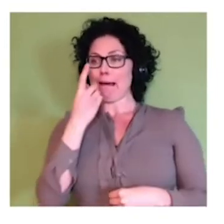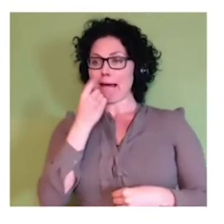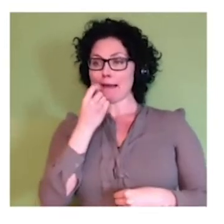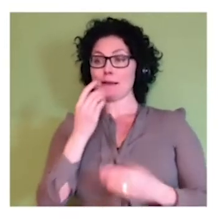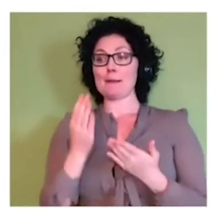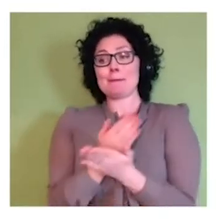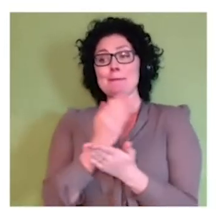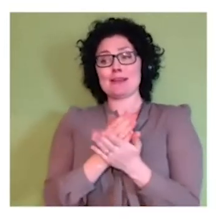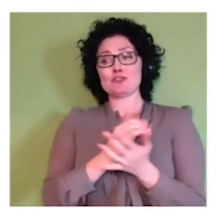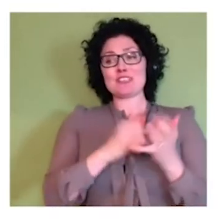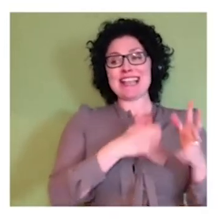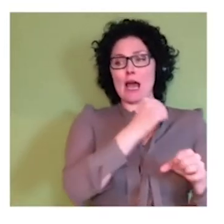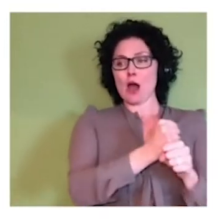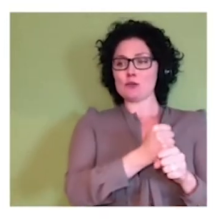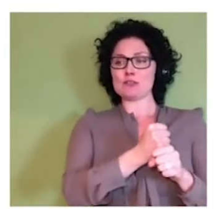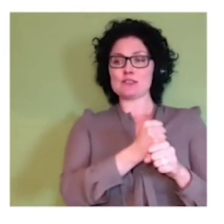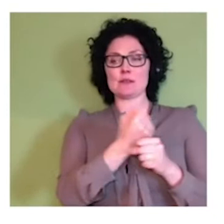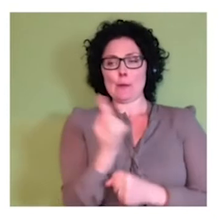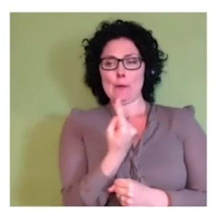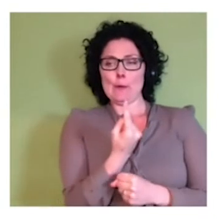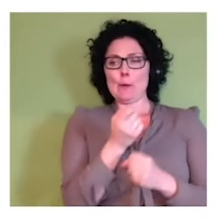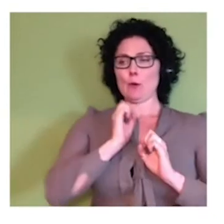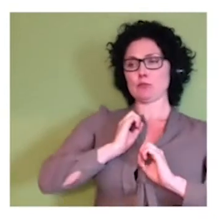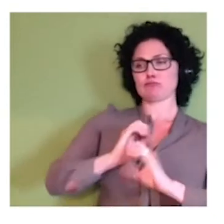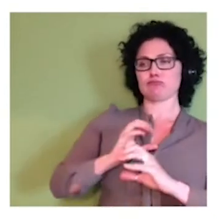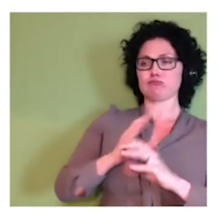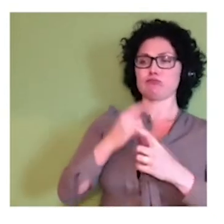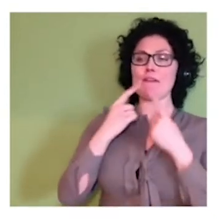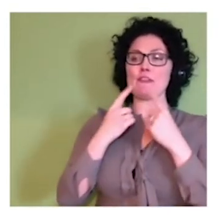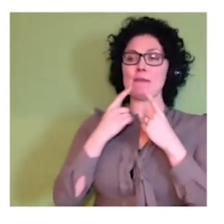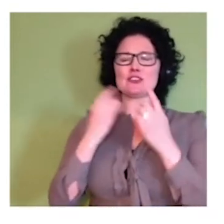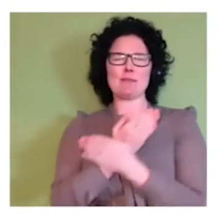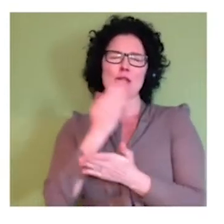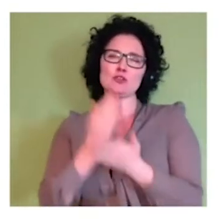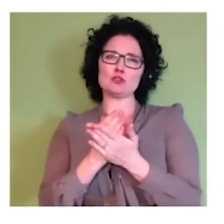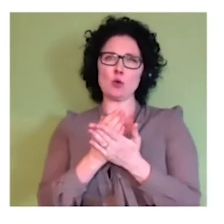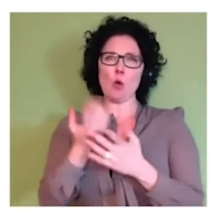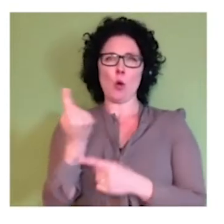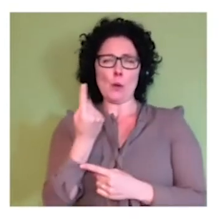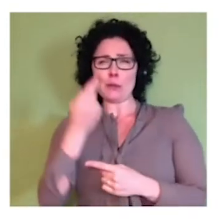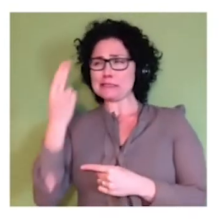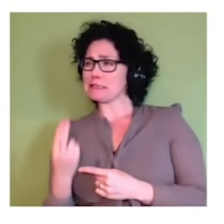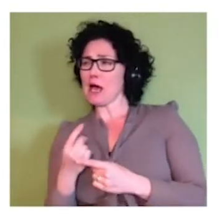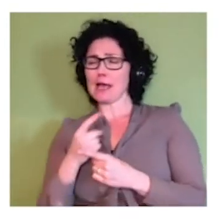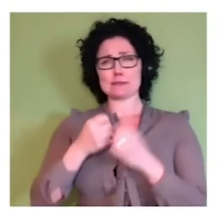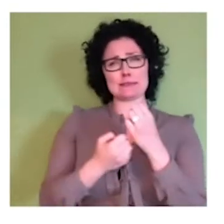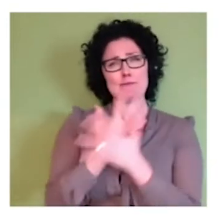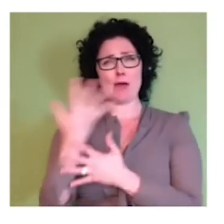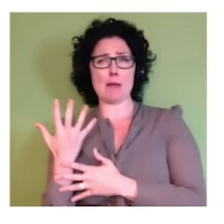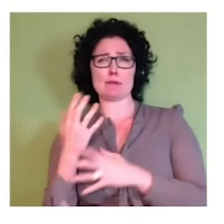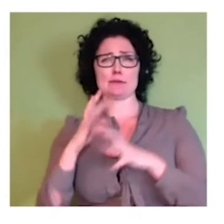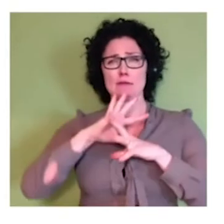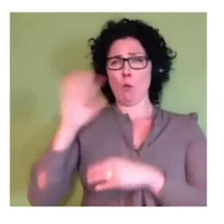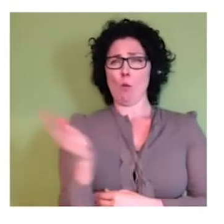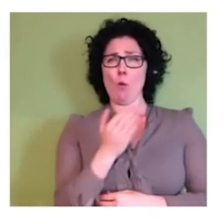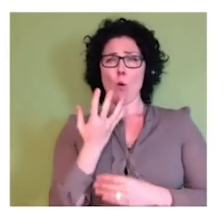only embedded in their working processes and culture, but that content creators, designers, and developers have the correct